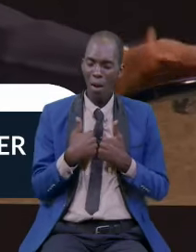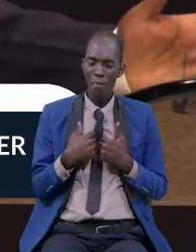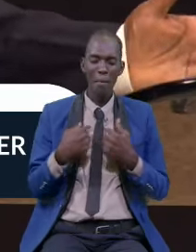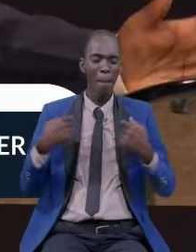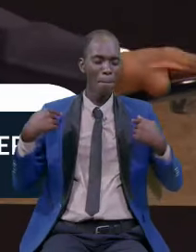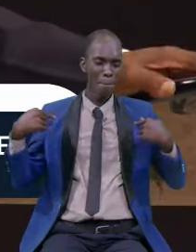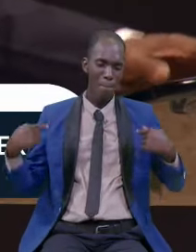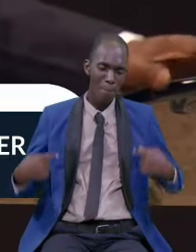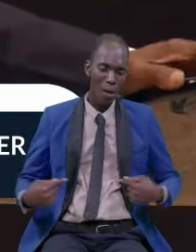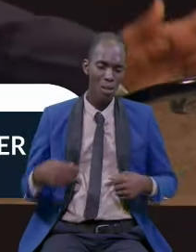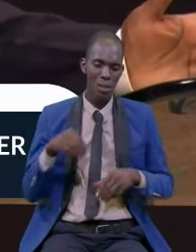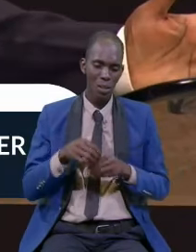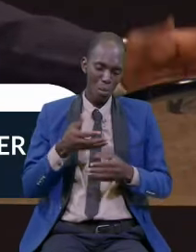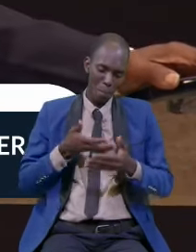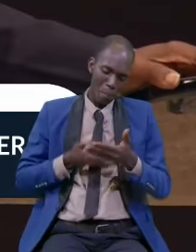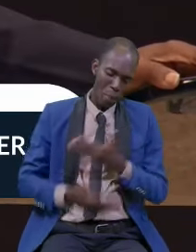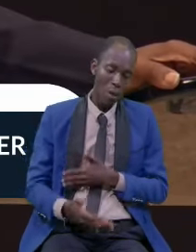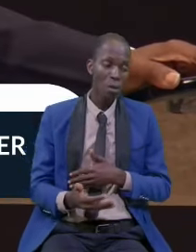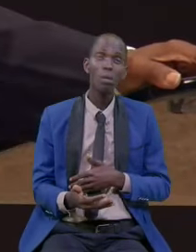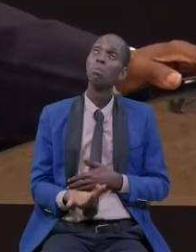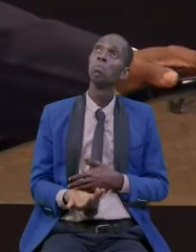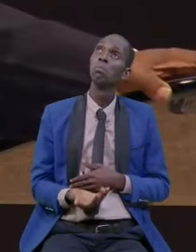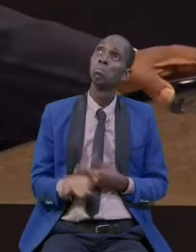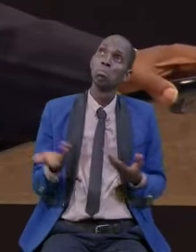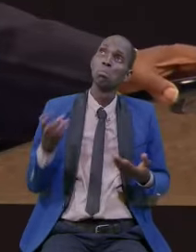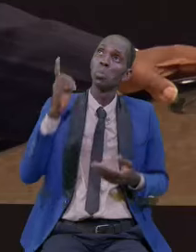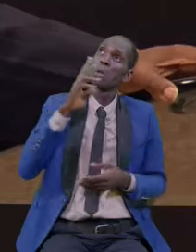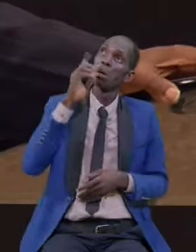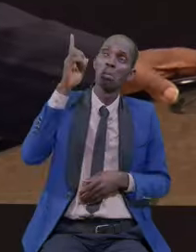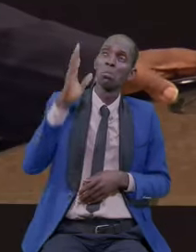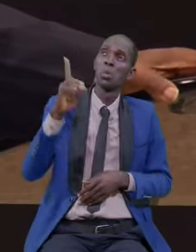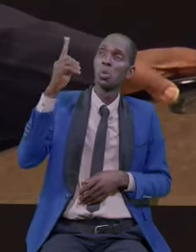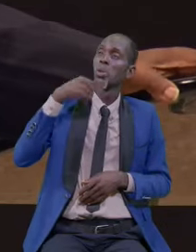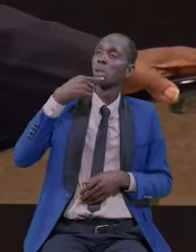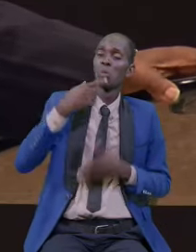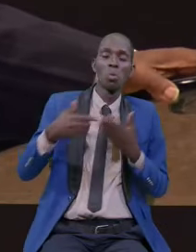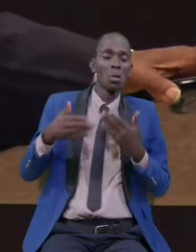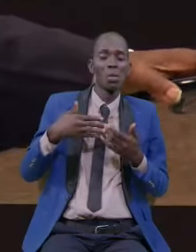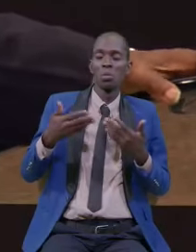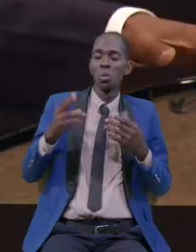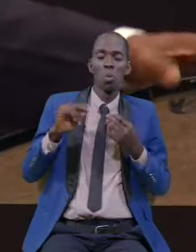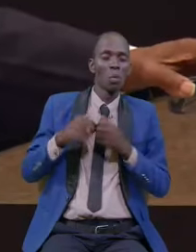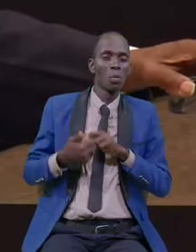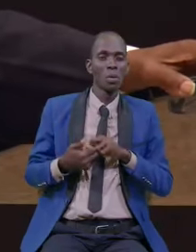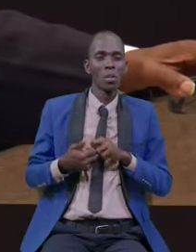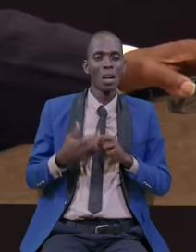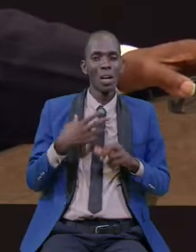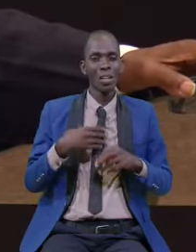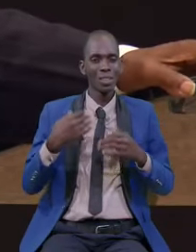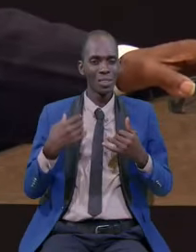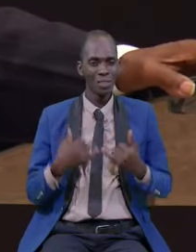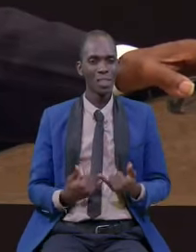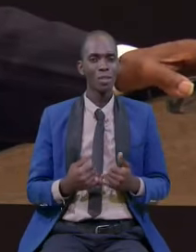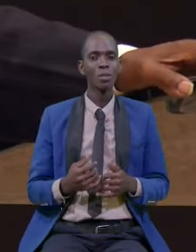delivering children, okay, is God. And now you go out and you are going to be tilling